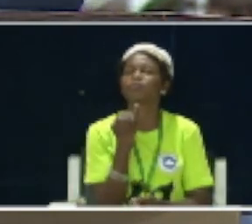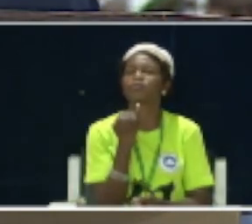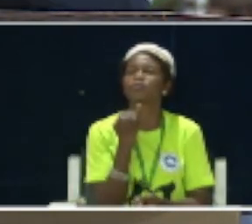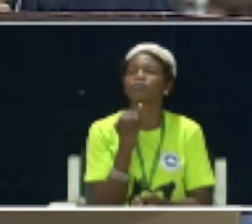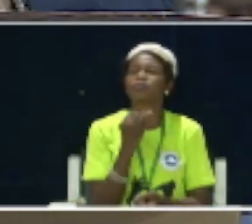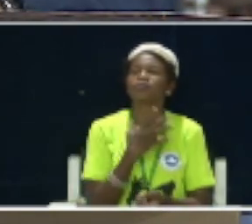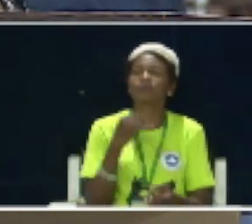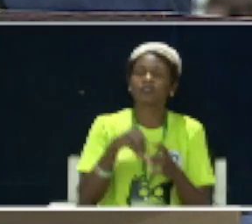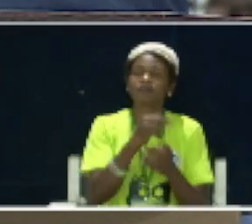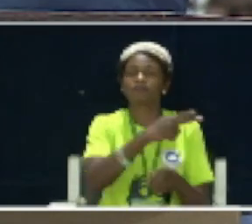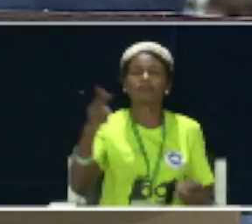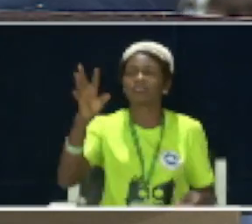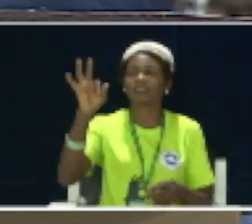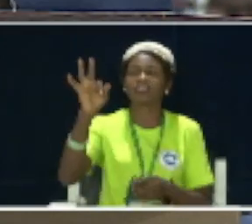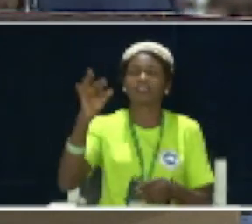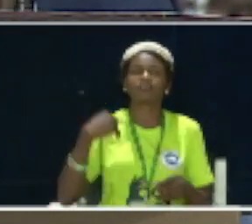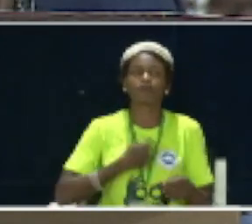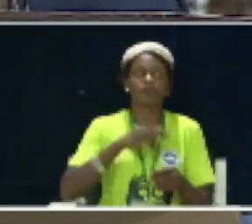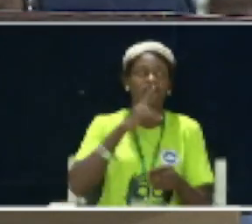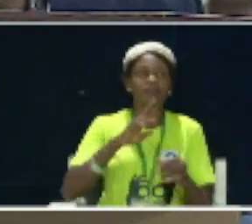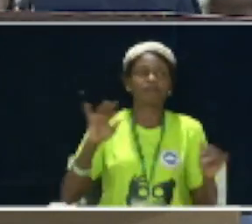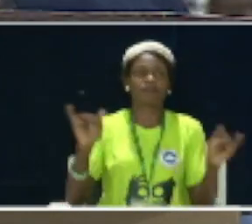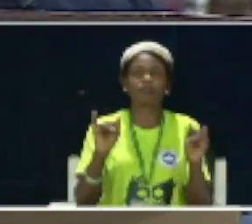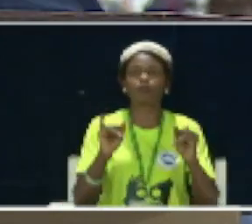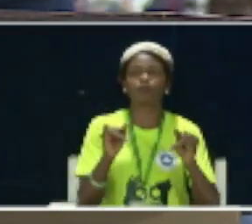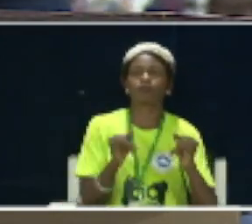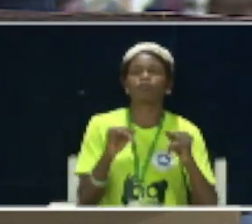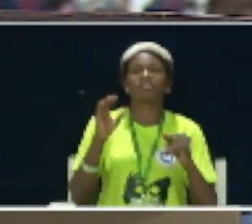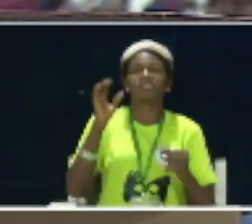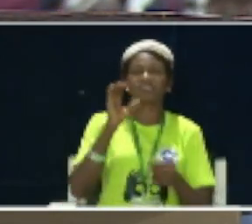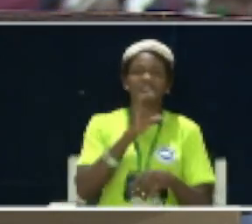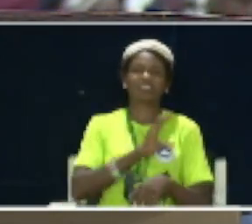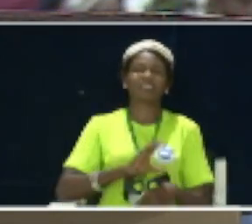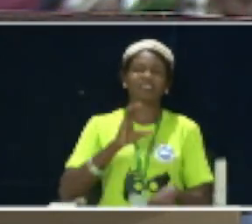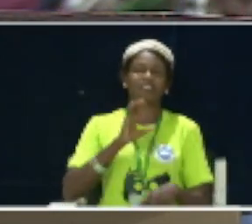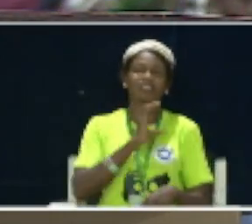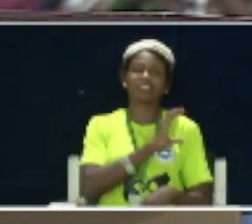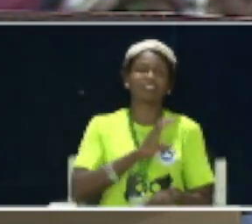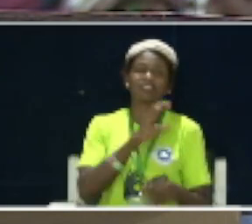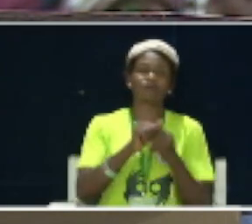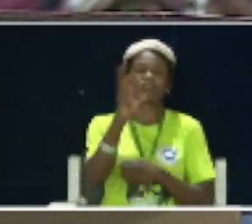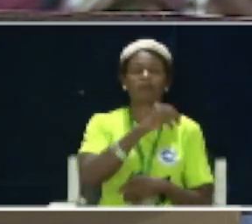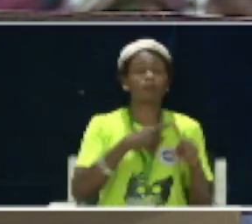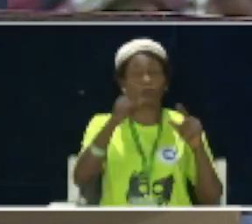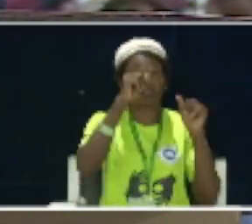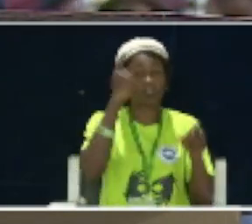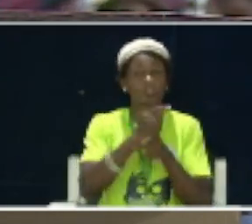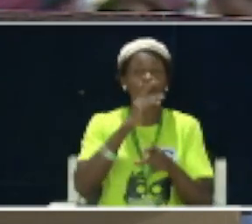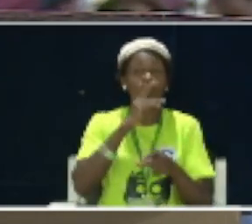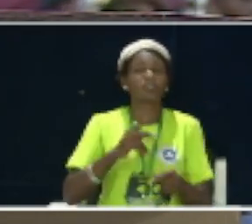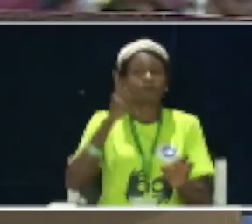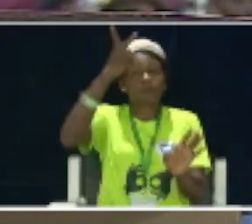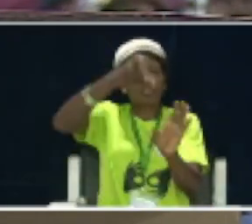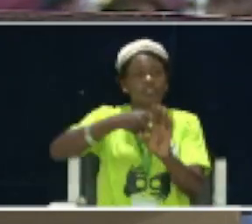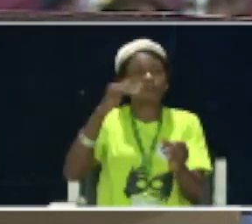And in verse 19, we are made fellow citizens with them. But you can only be a partaker of